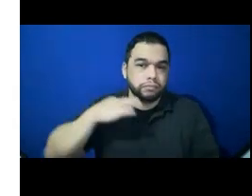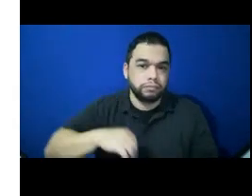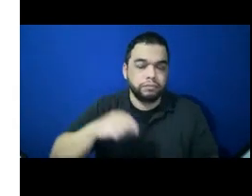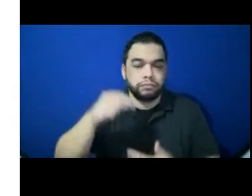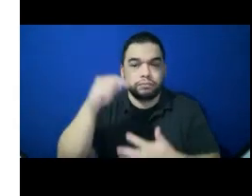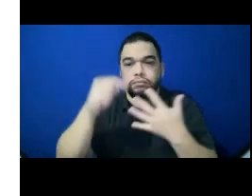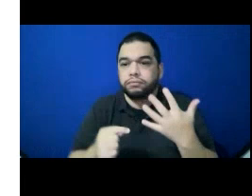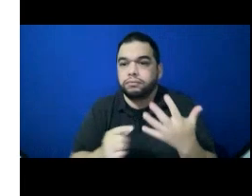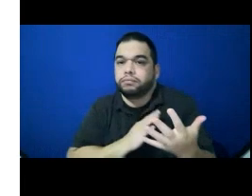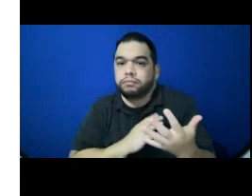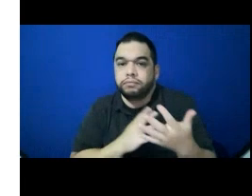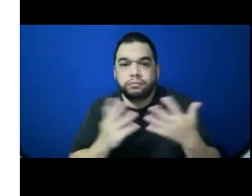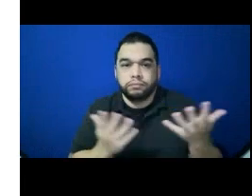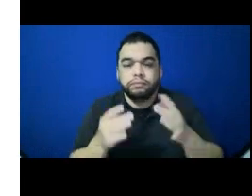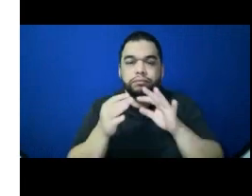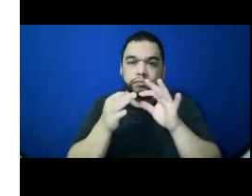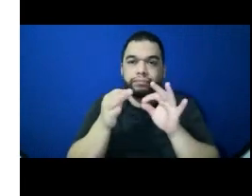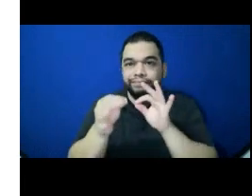this in your programs.